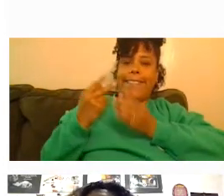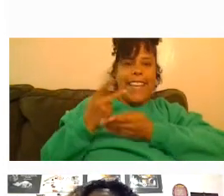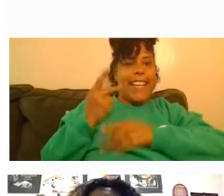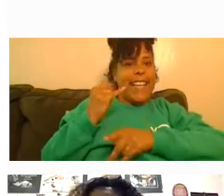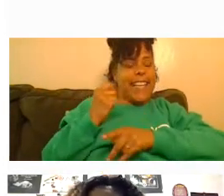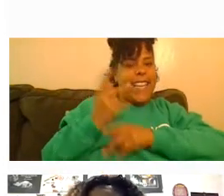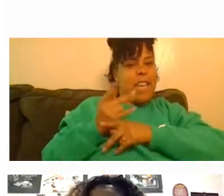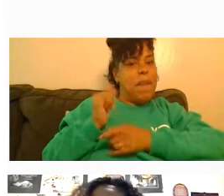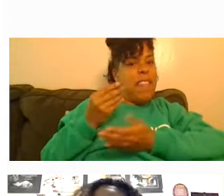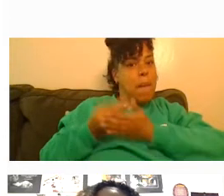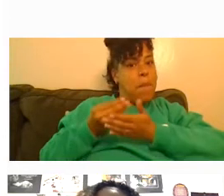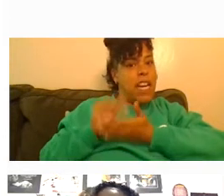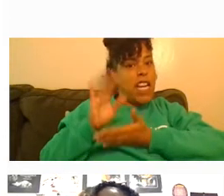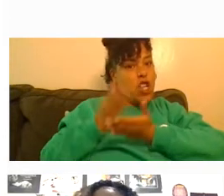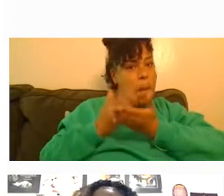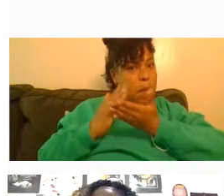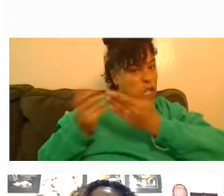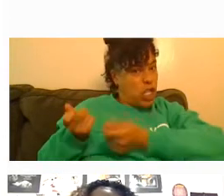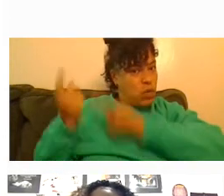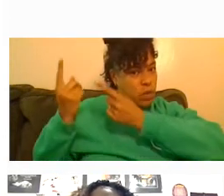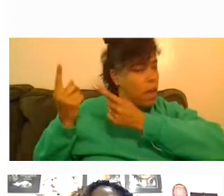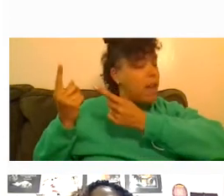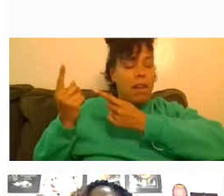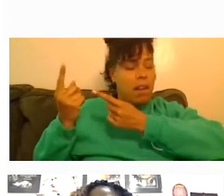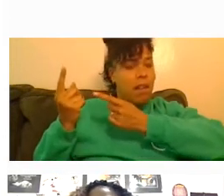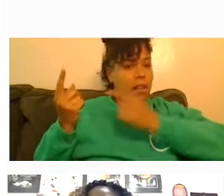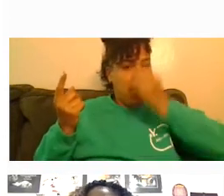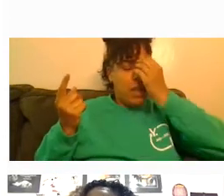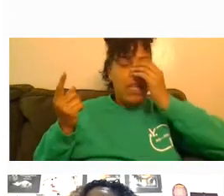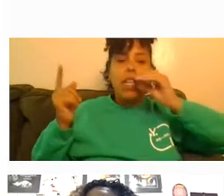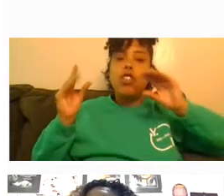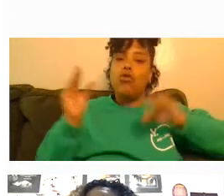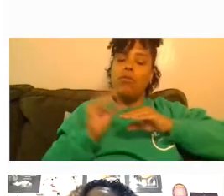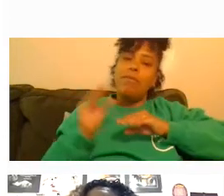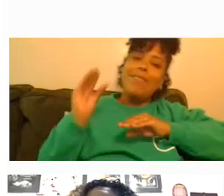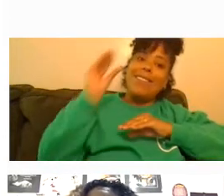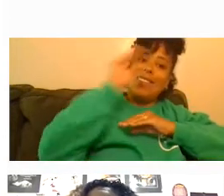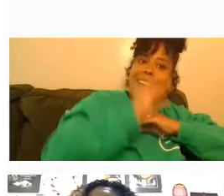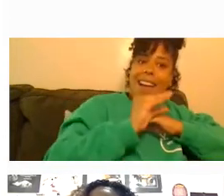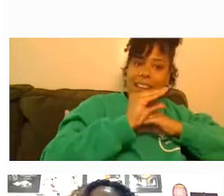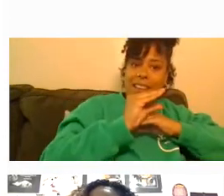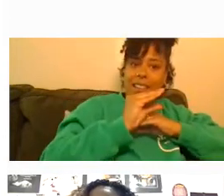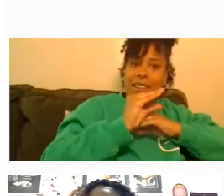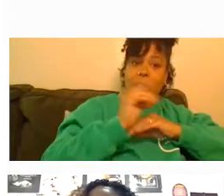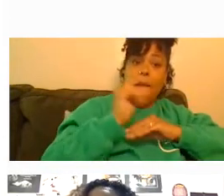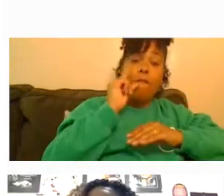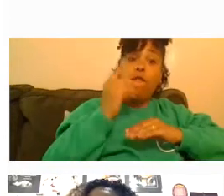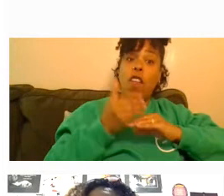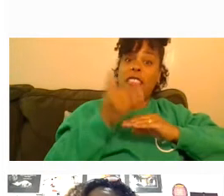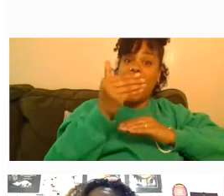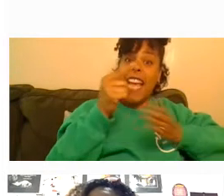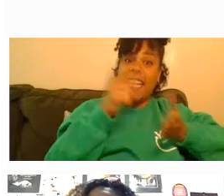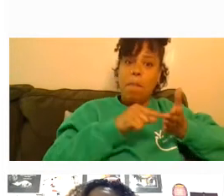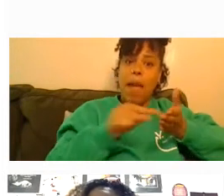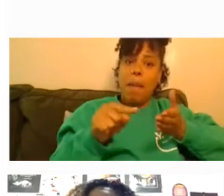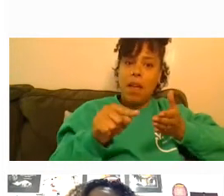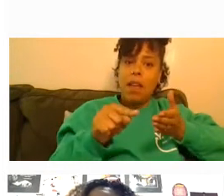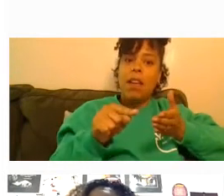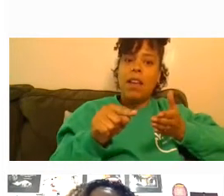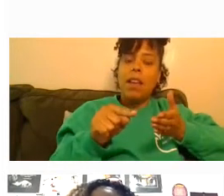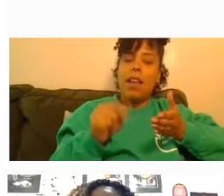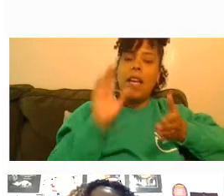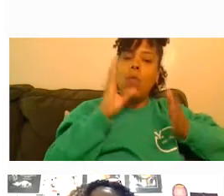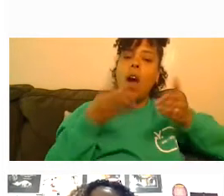Does that make sense? So now, once you stack it on the next payment, it allows for your debt to get paid off